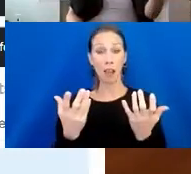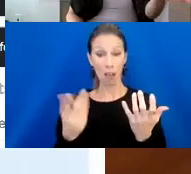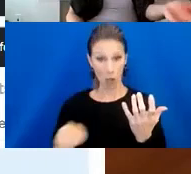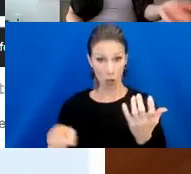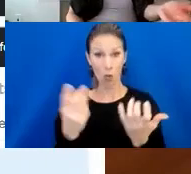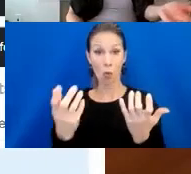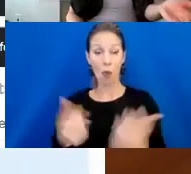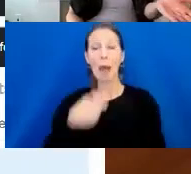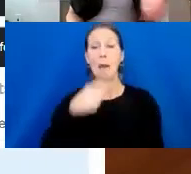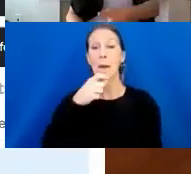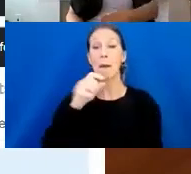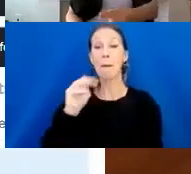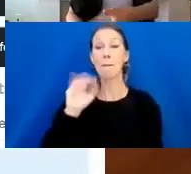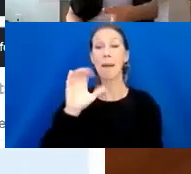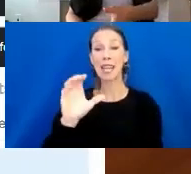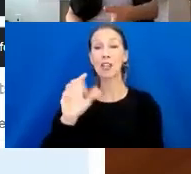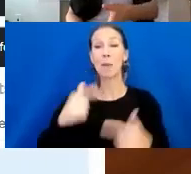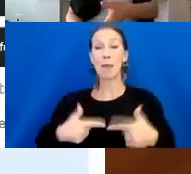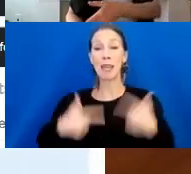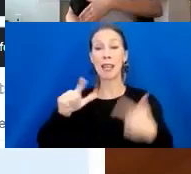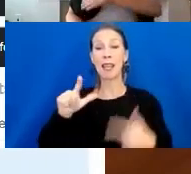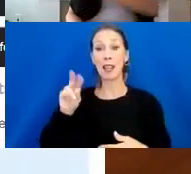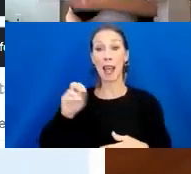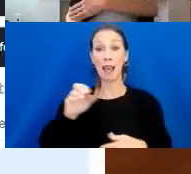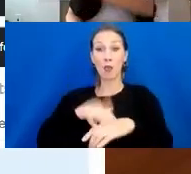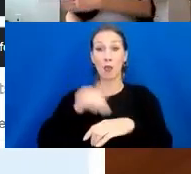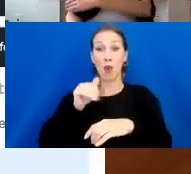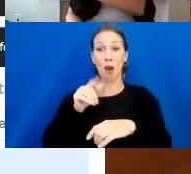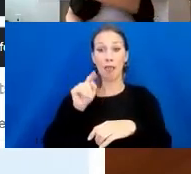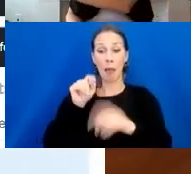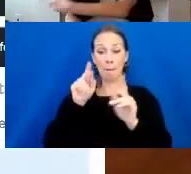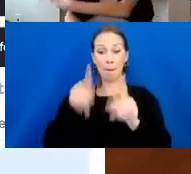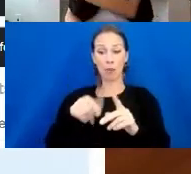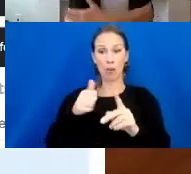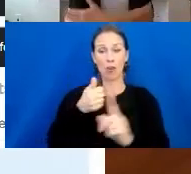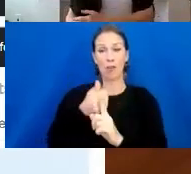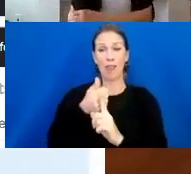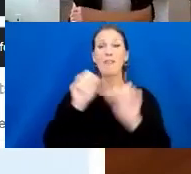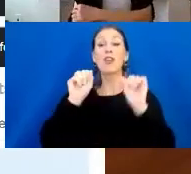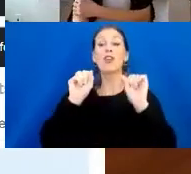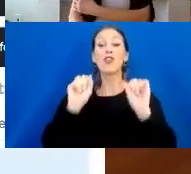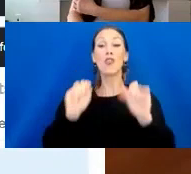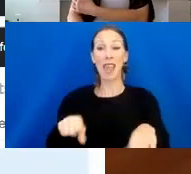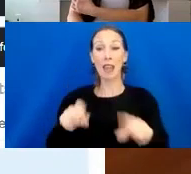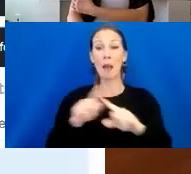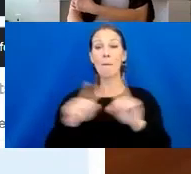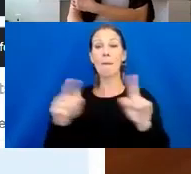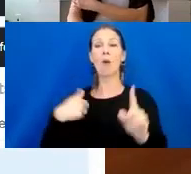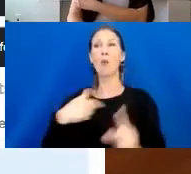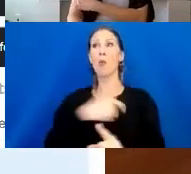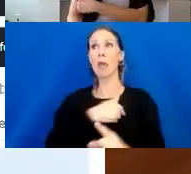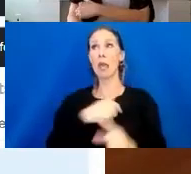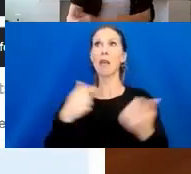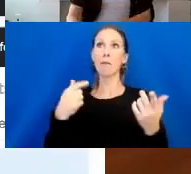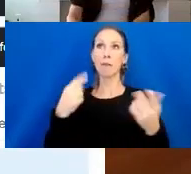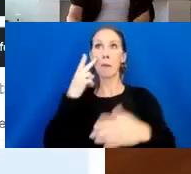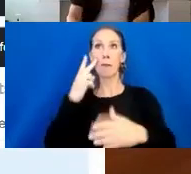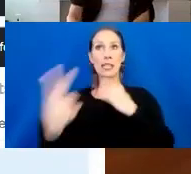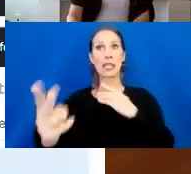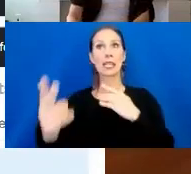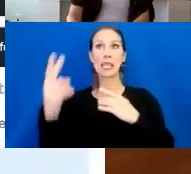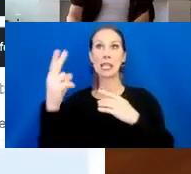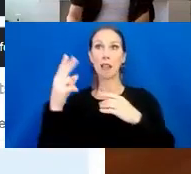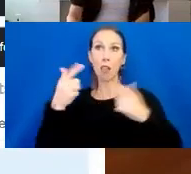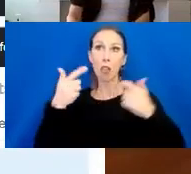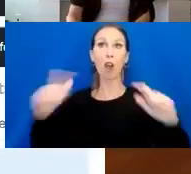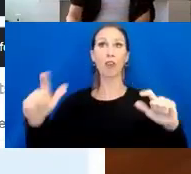them yourself, you can. But we've designed having a moderator in anticipation of larger